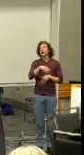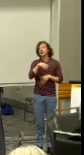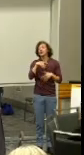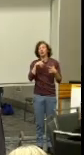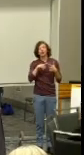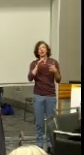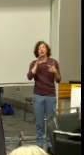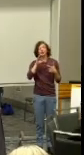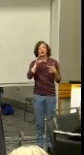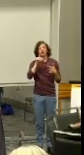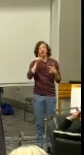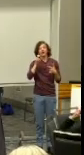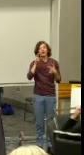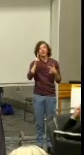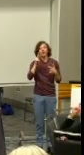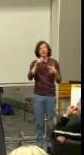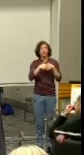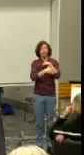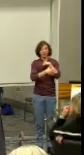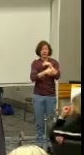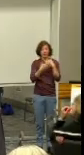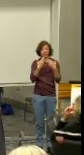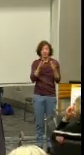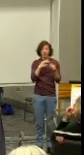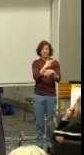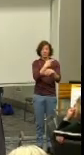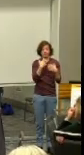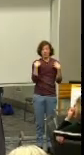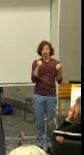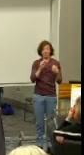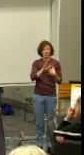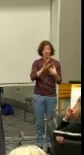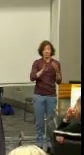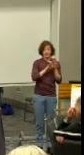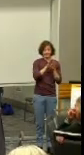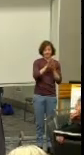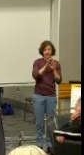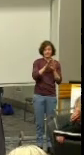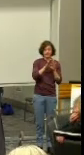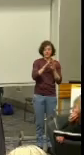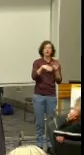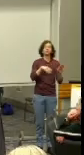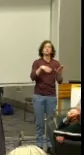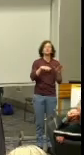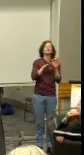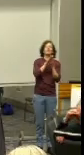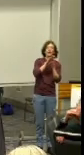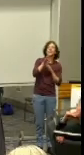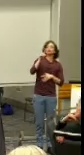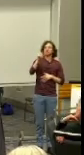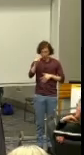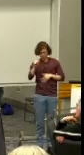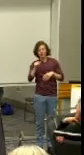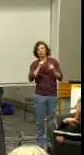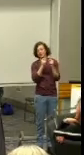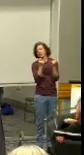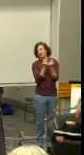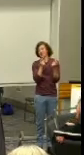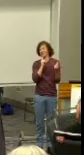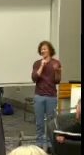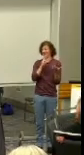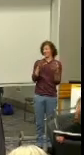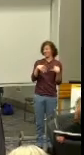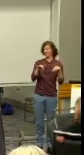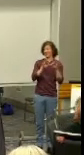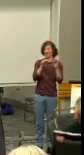Health and their Developmental Disabilities team as well. So it's been really important for us to learn from that and sort of keep that